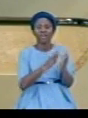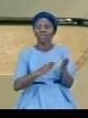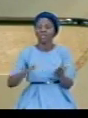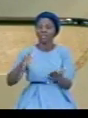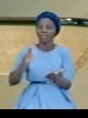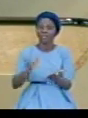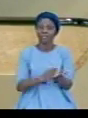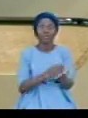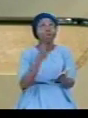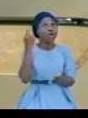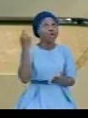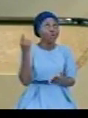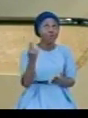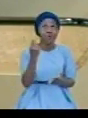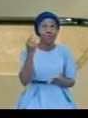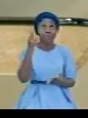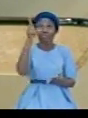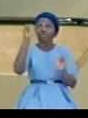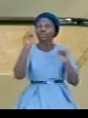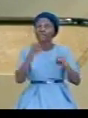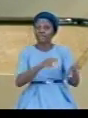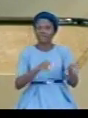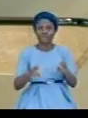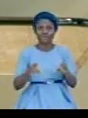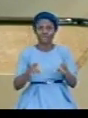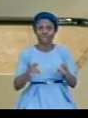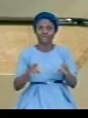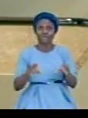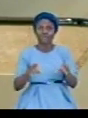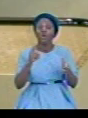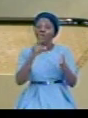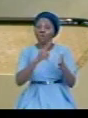can do what no man can do,